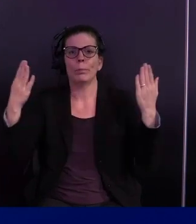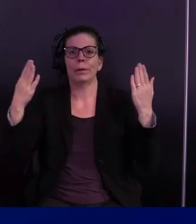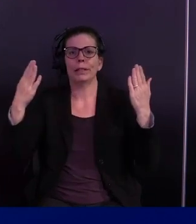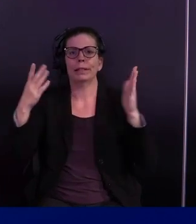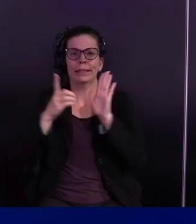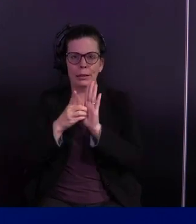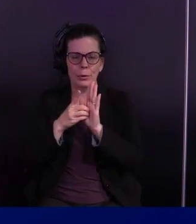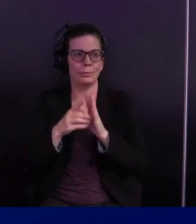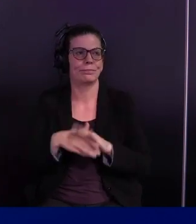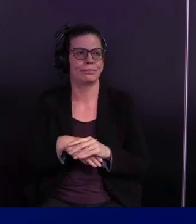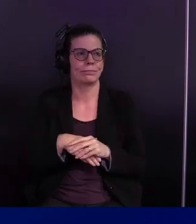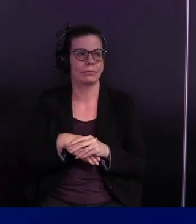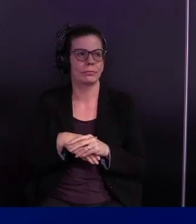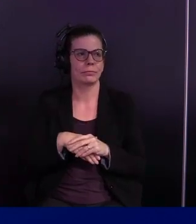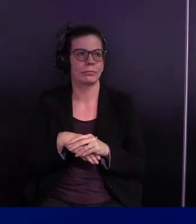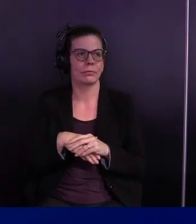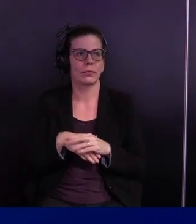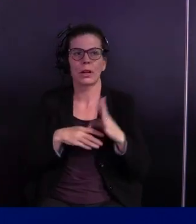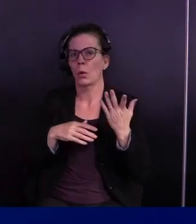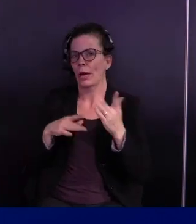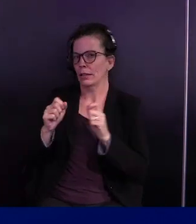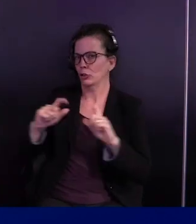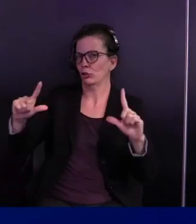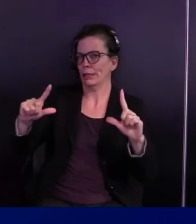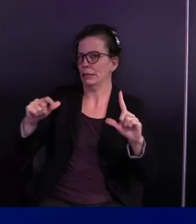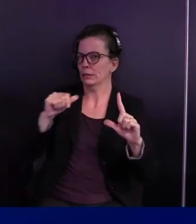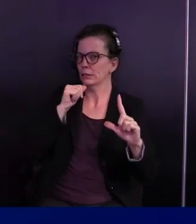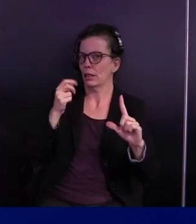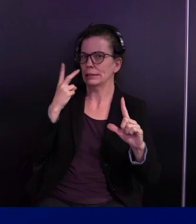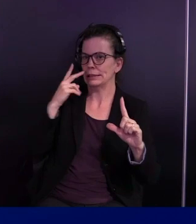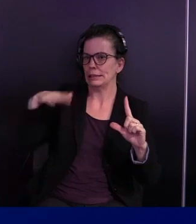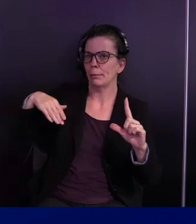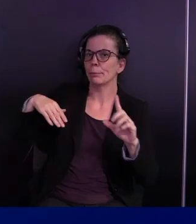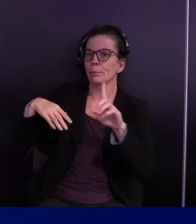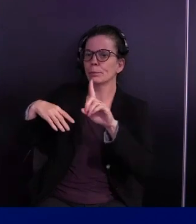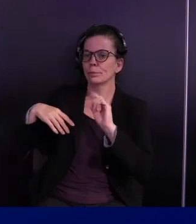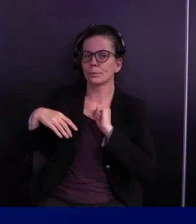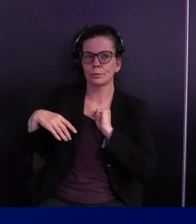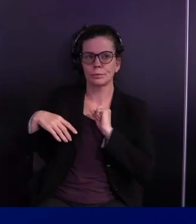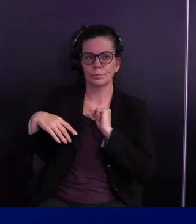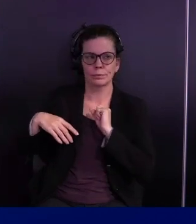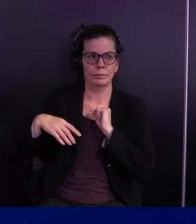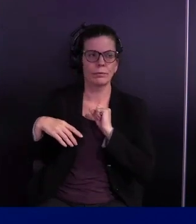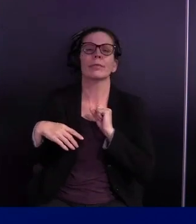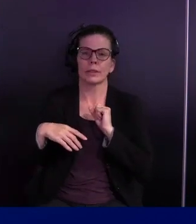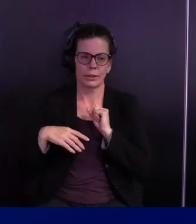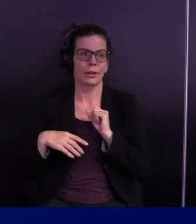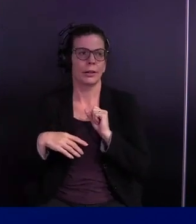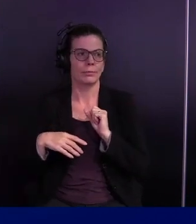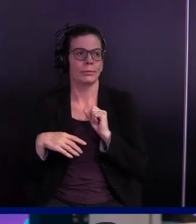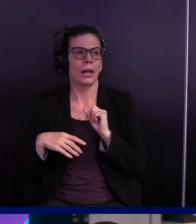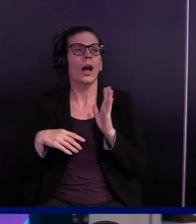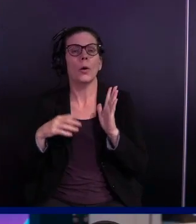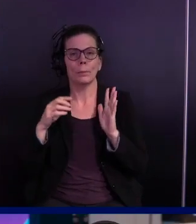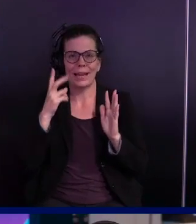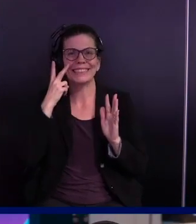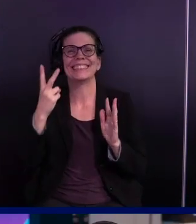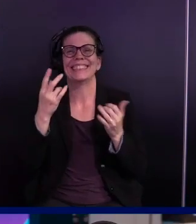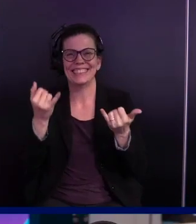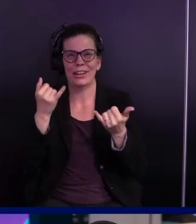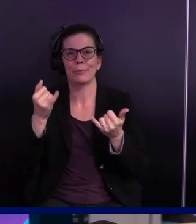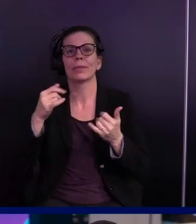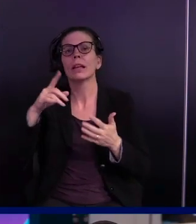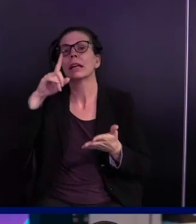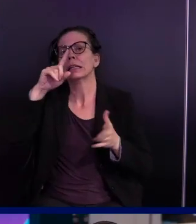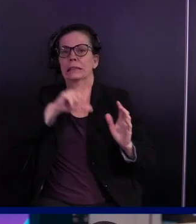So, All right. We'll bring up the screen, I think. All right. I see